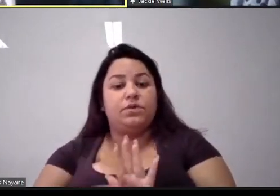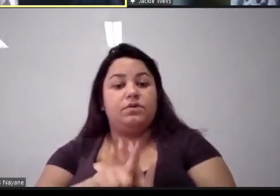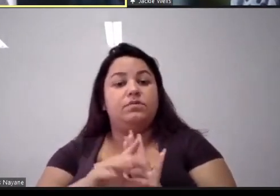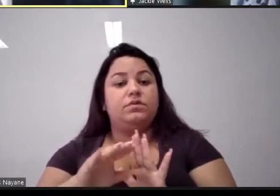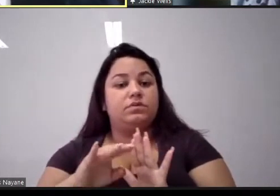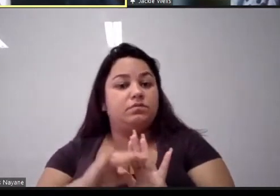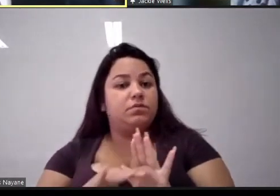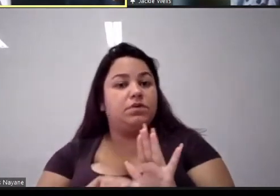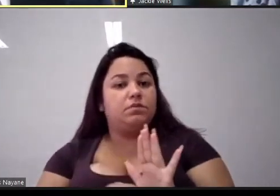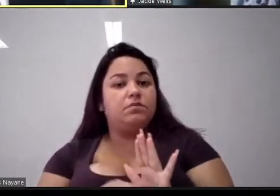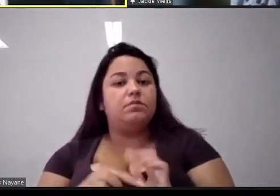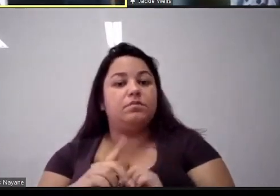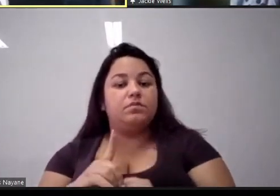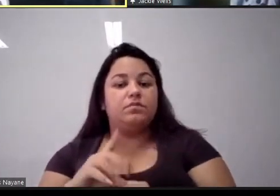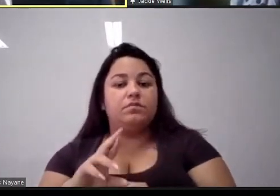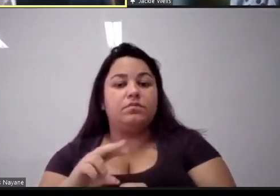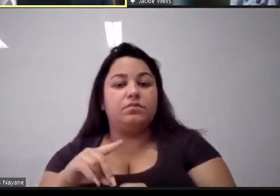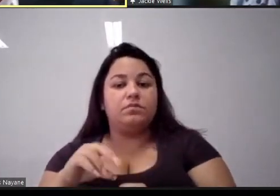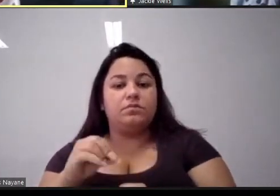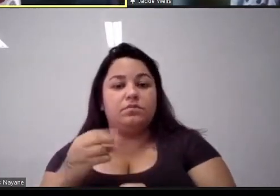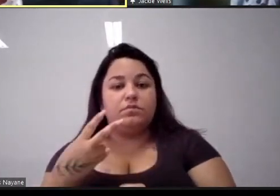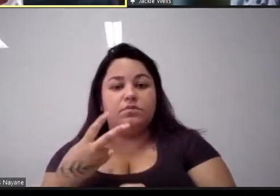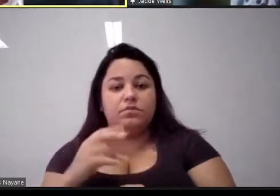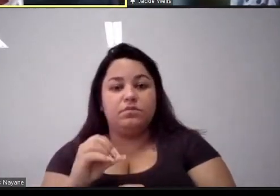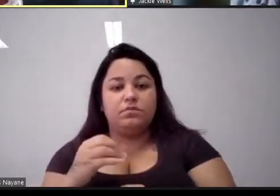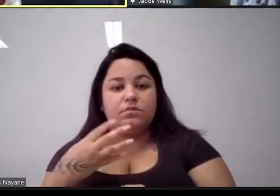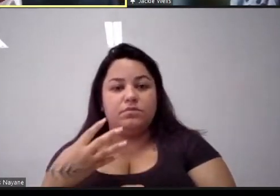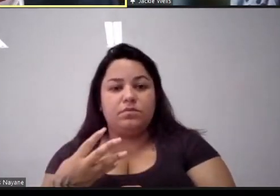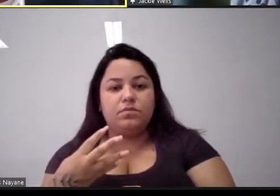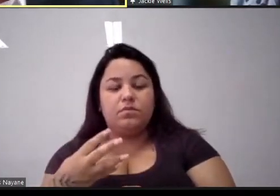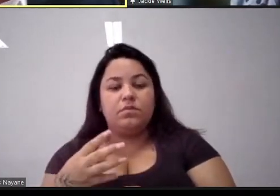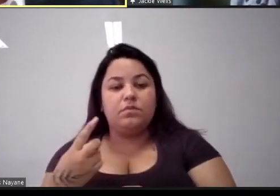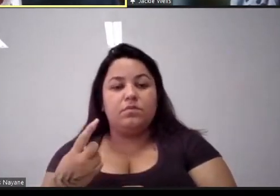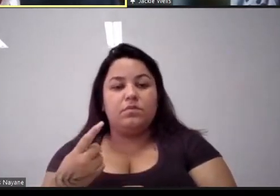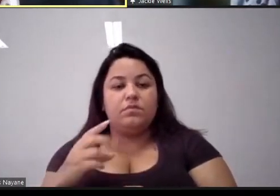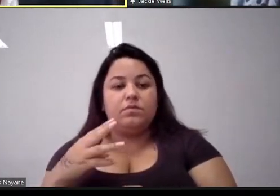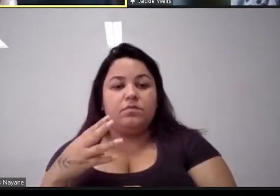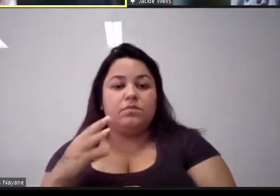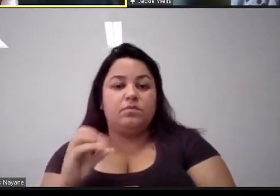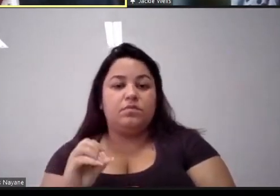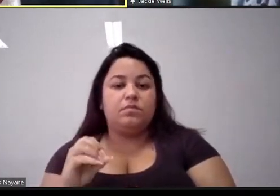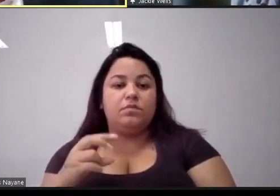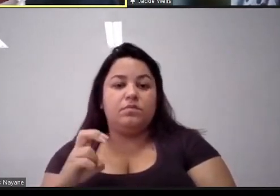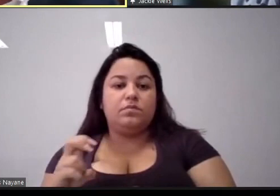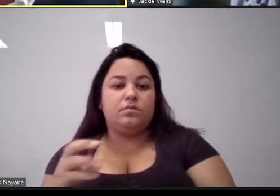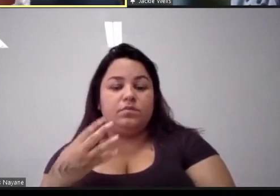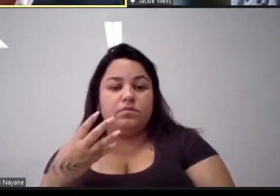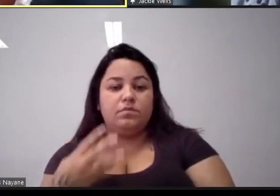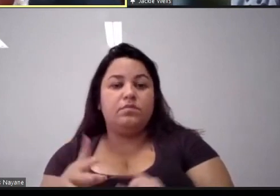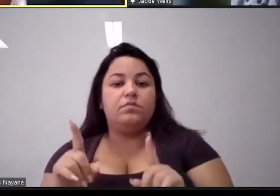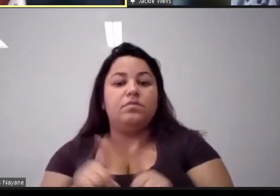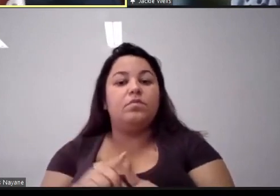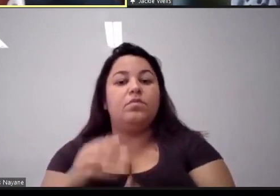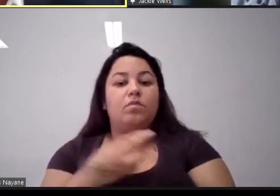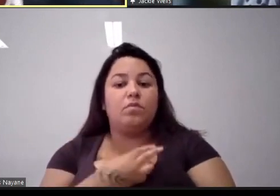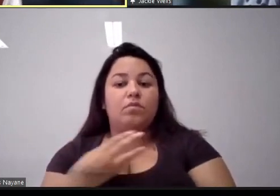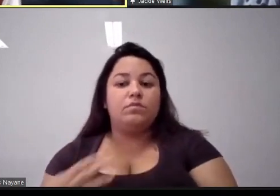have in our Constitution of 2014, there was